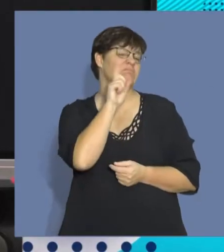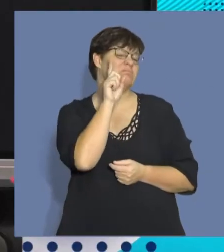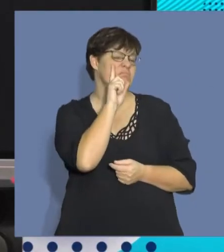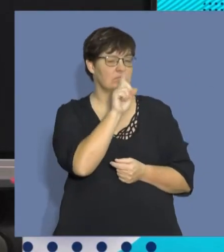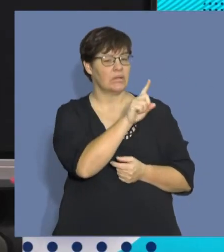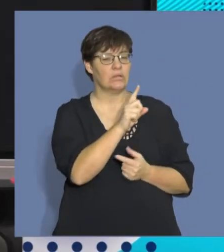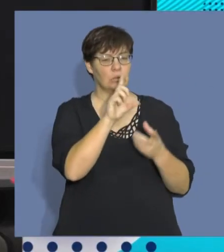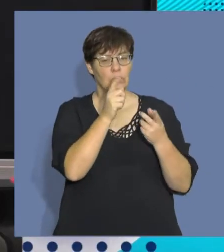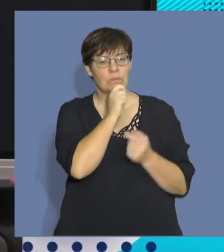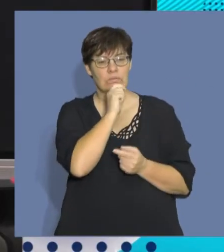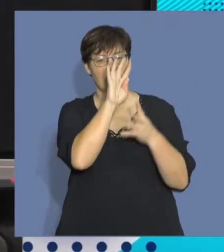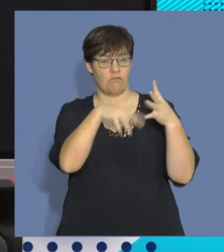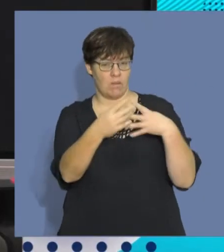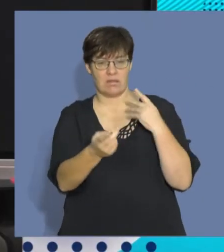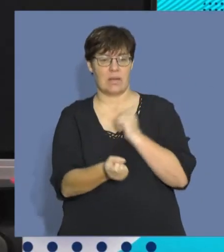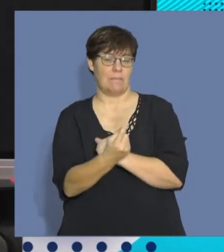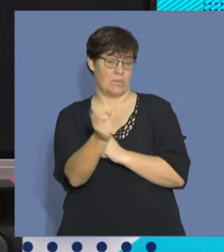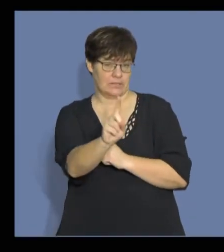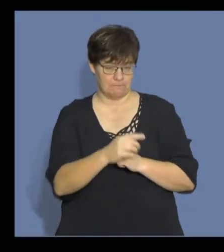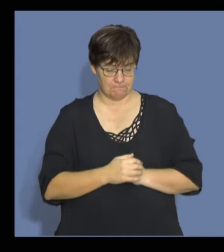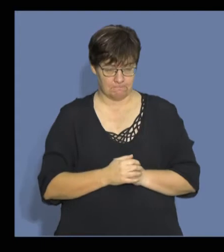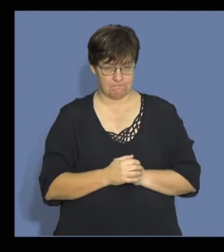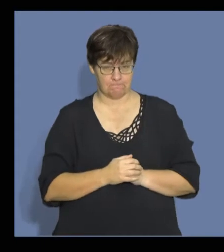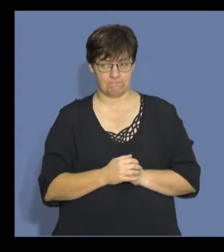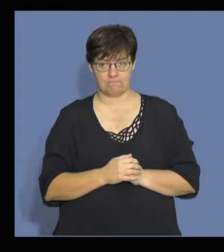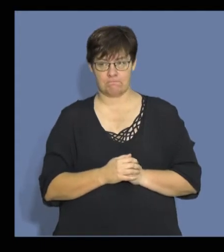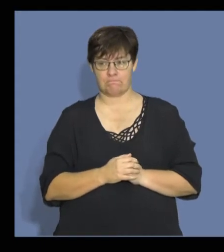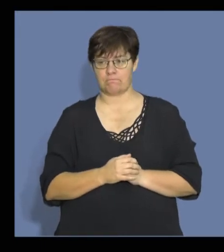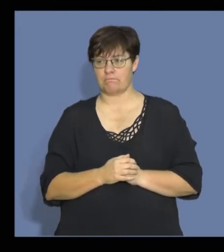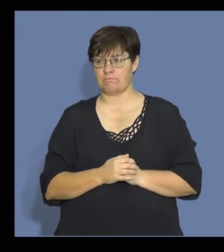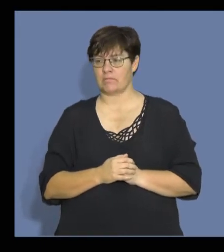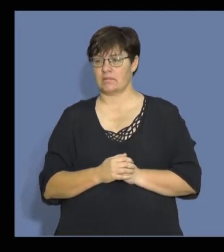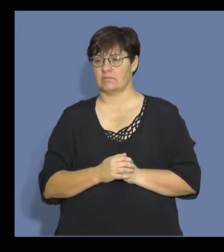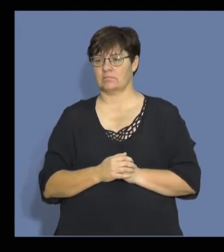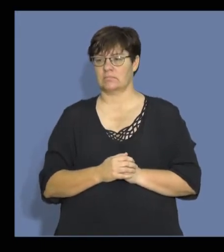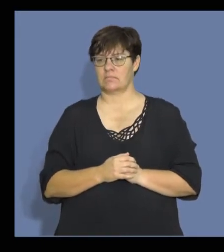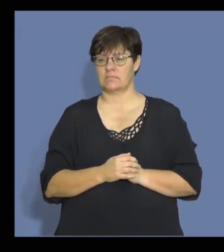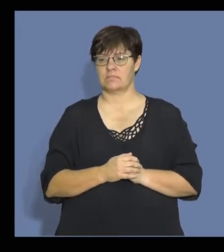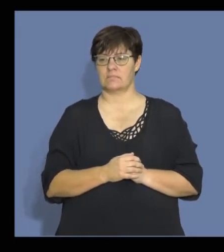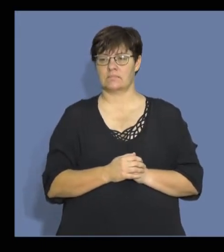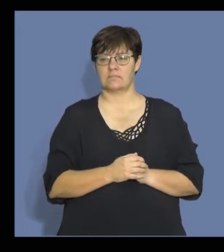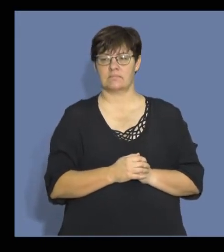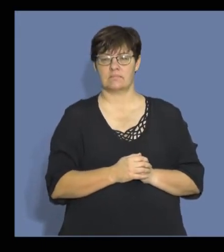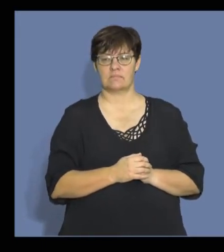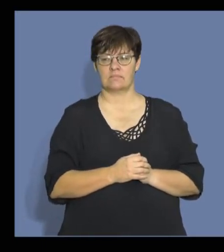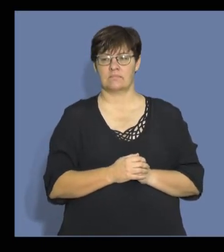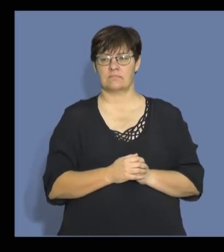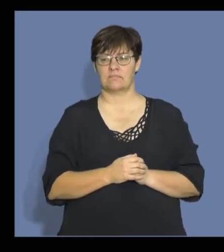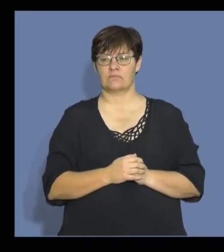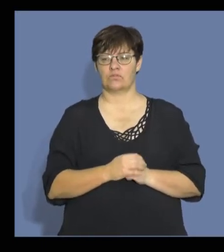just use the formula and see what happens. All right, so the distance, they wanted us to calculate the distance between C and